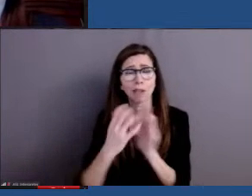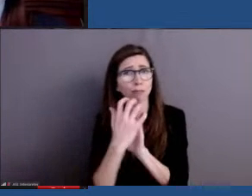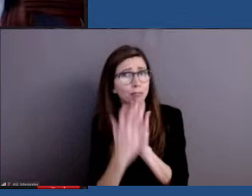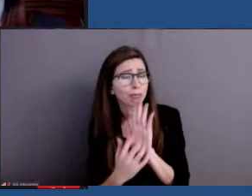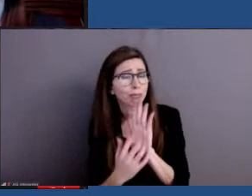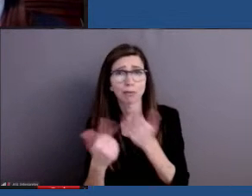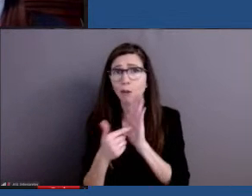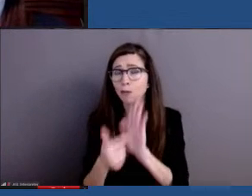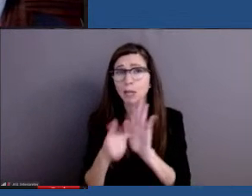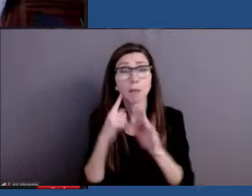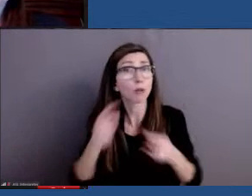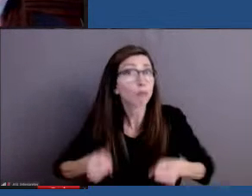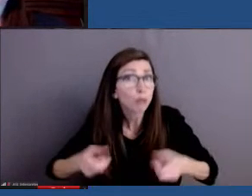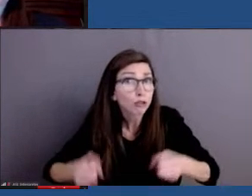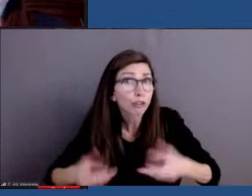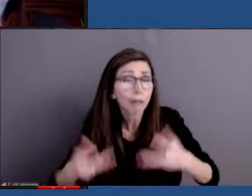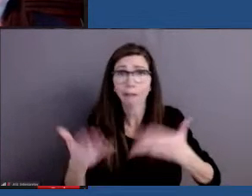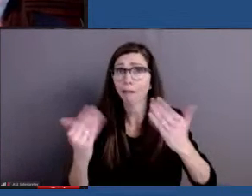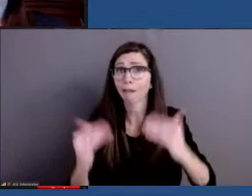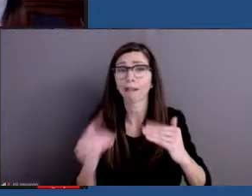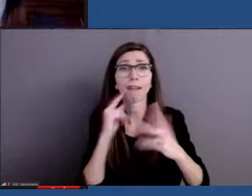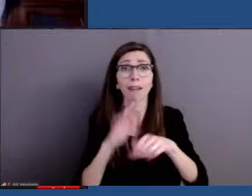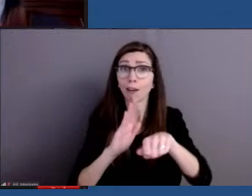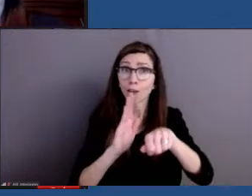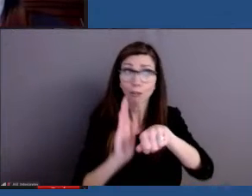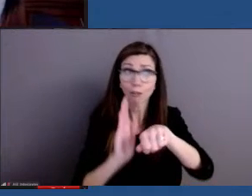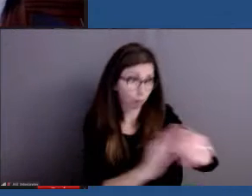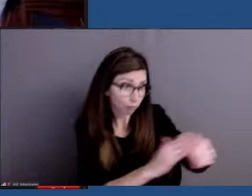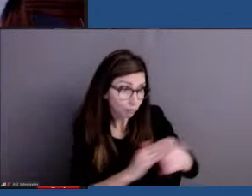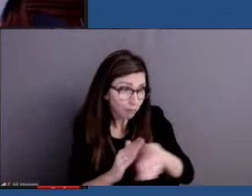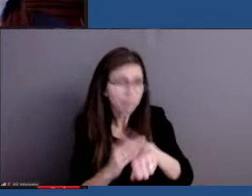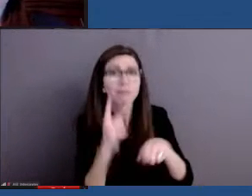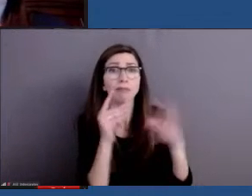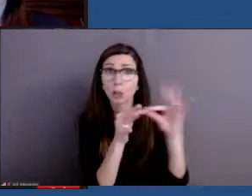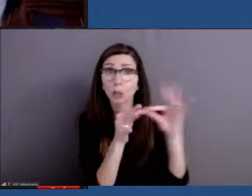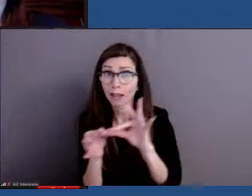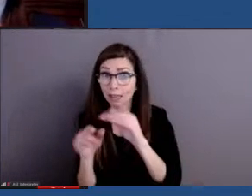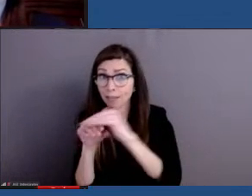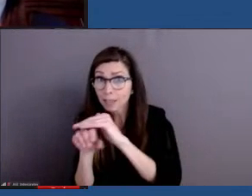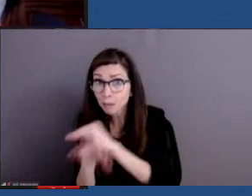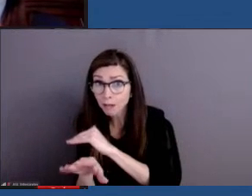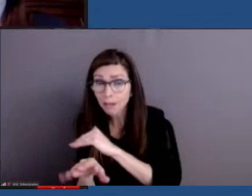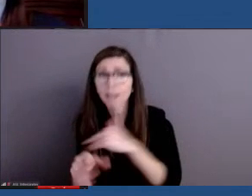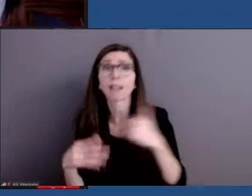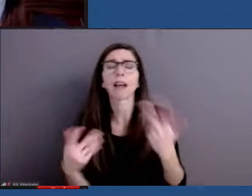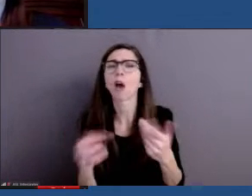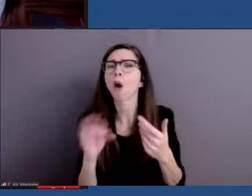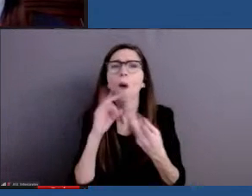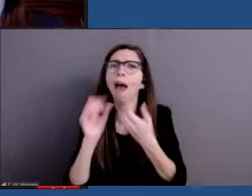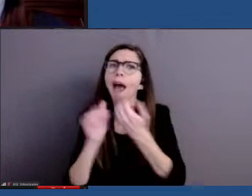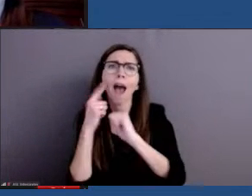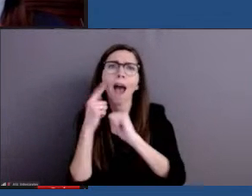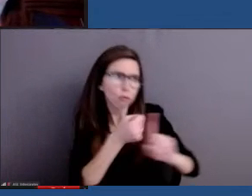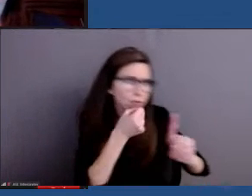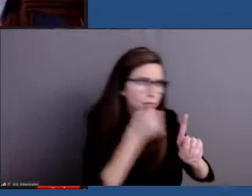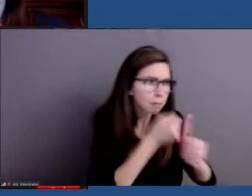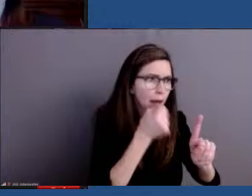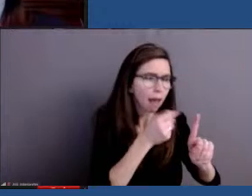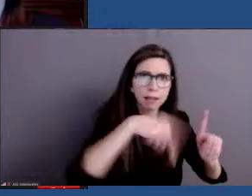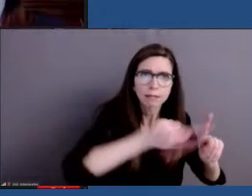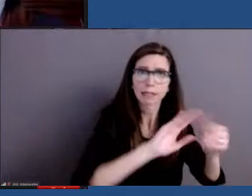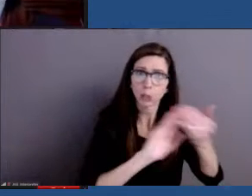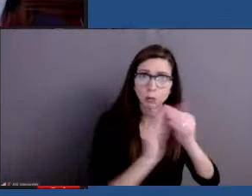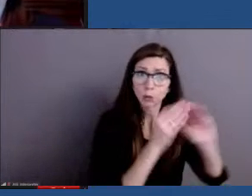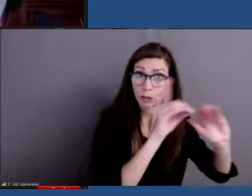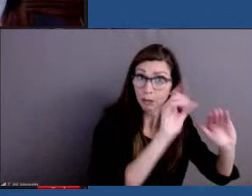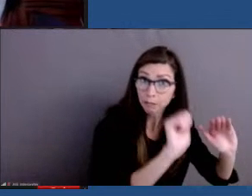wheelchairs, consultations related to accessibility or having an impact on persons with disabilities, information related